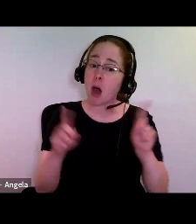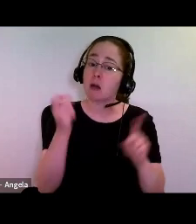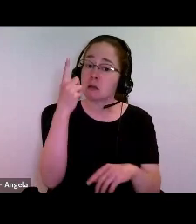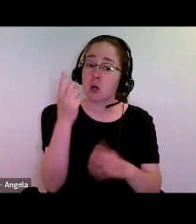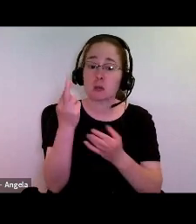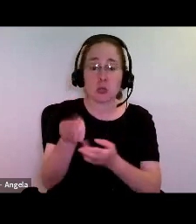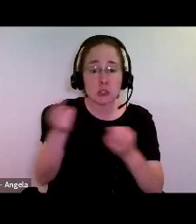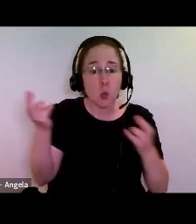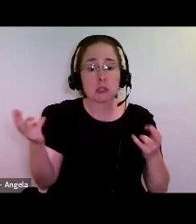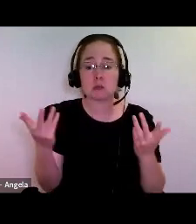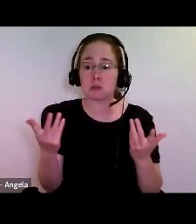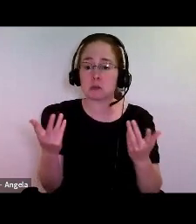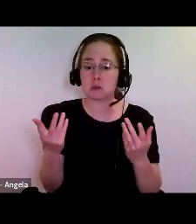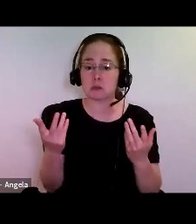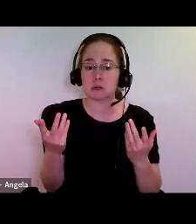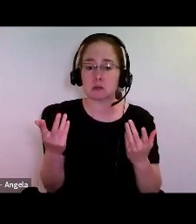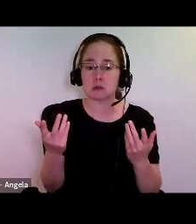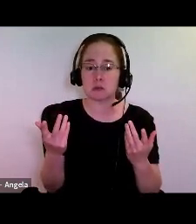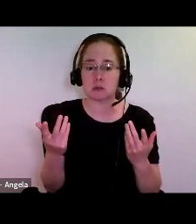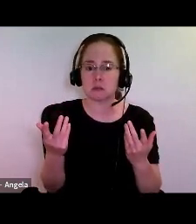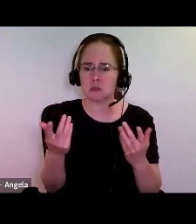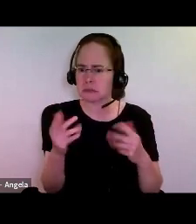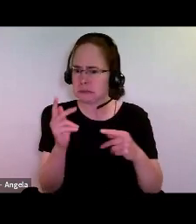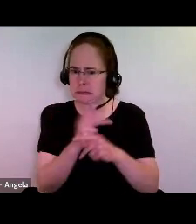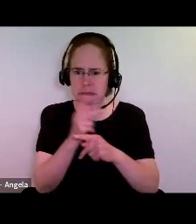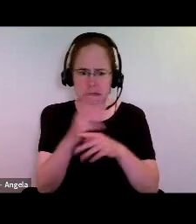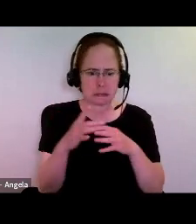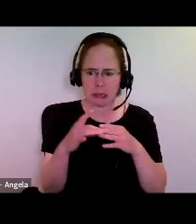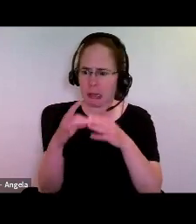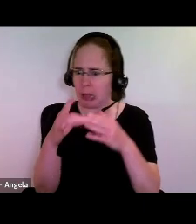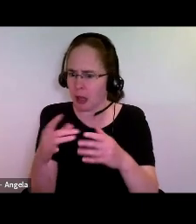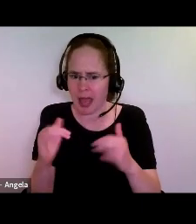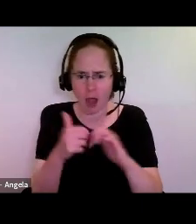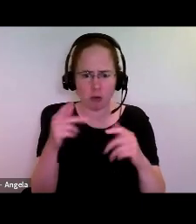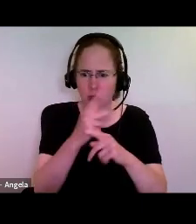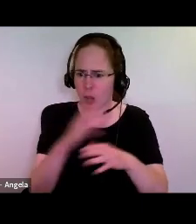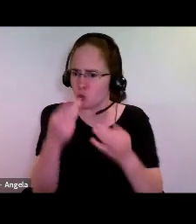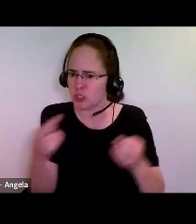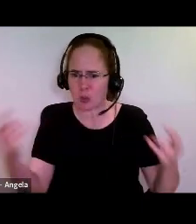resources or the ability to navigate those resources are minimum.